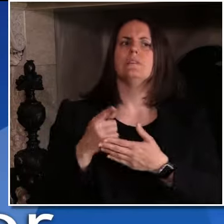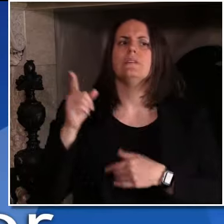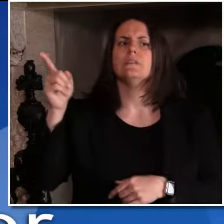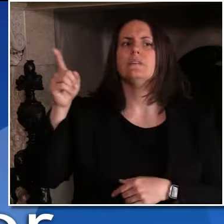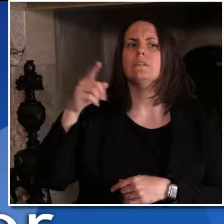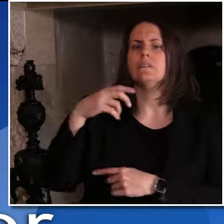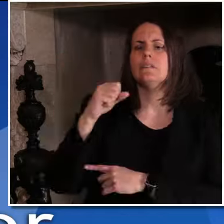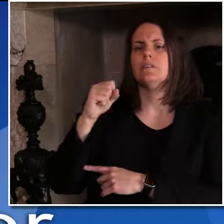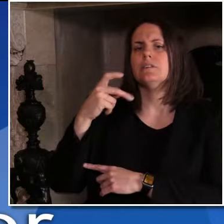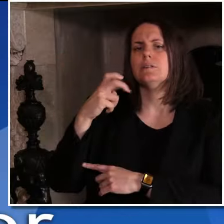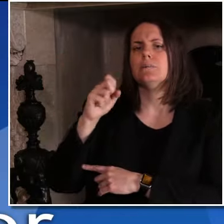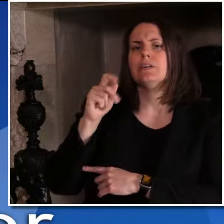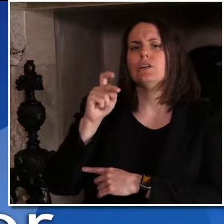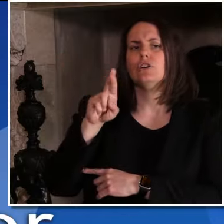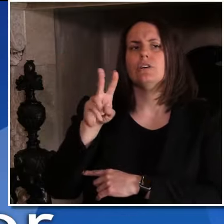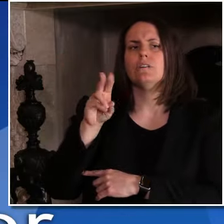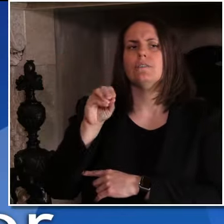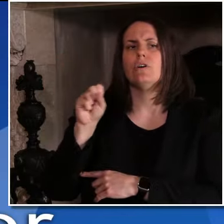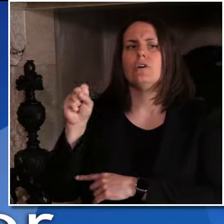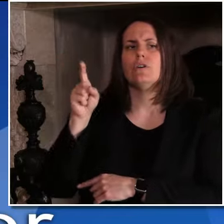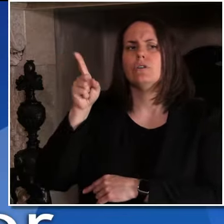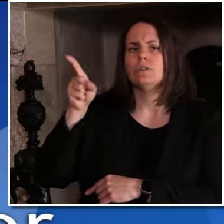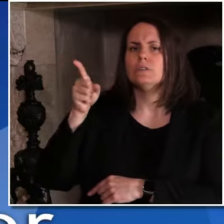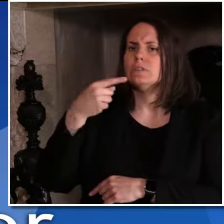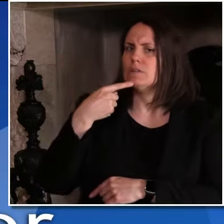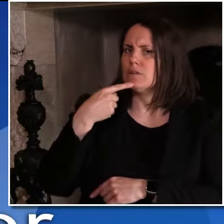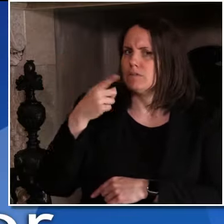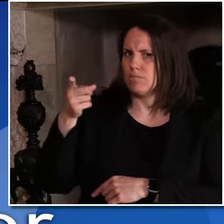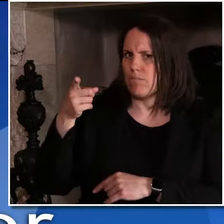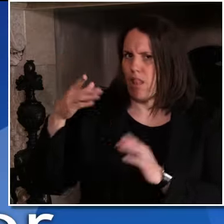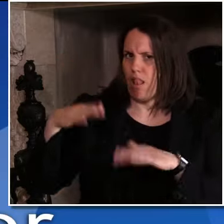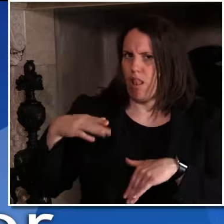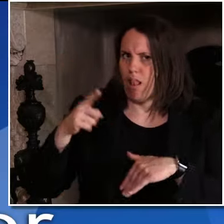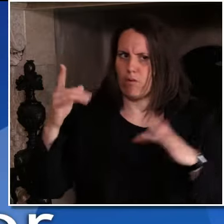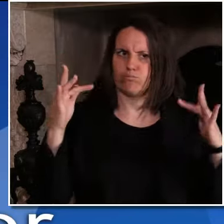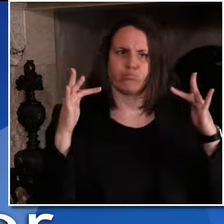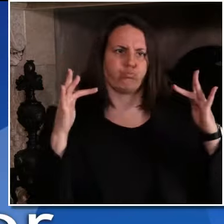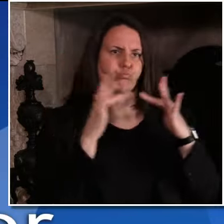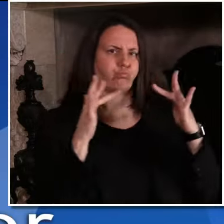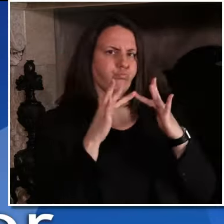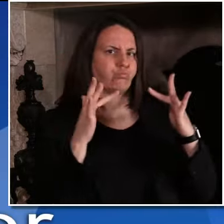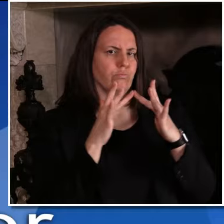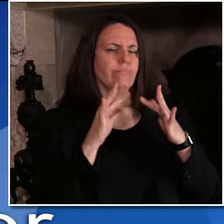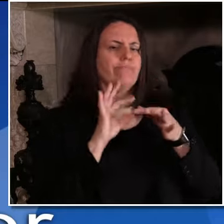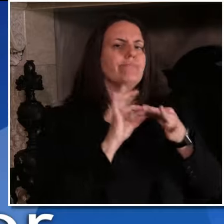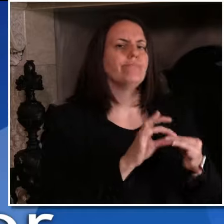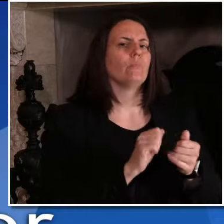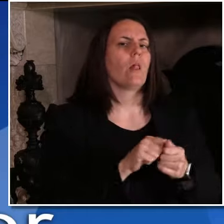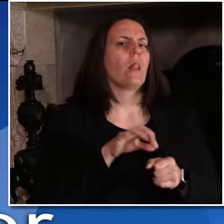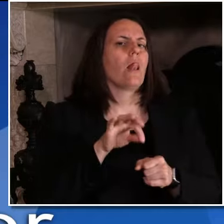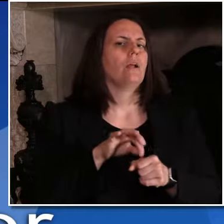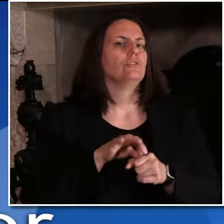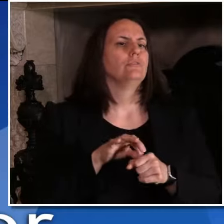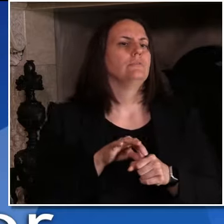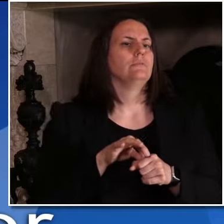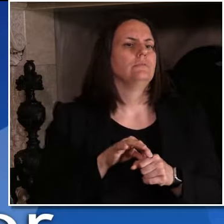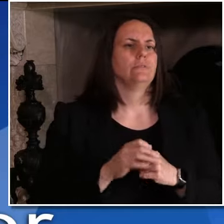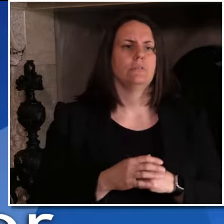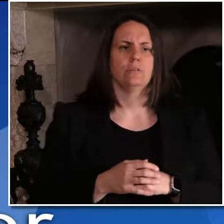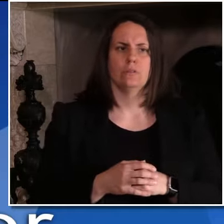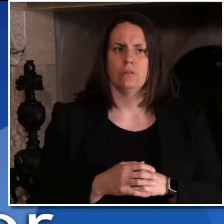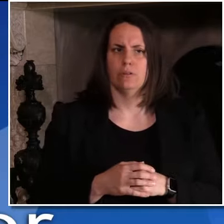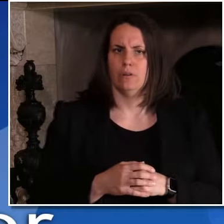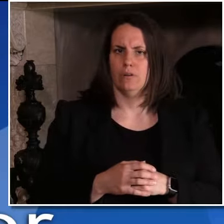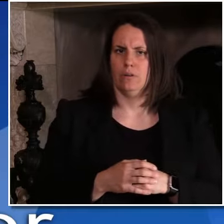decisions made during the pandemic since initial discussions about the election. Instead, they're claiming you've just unilaterally made decisions.